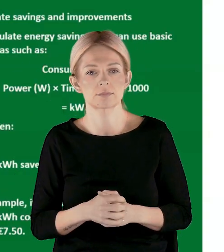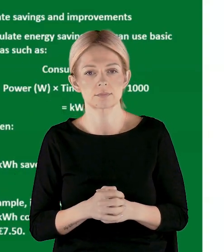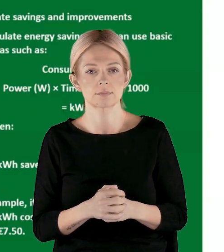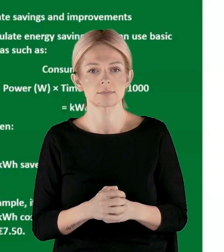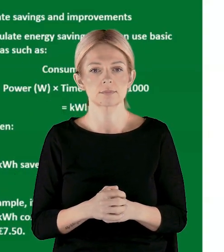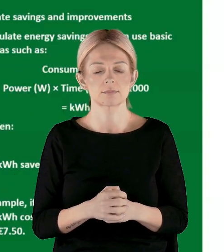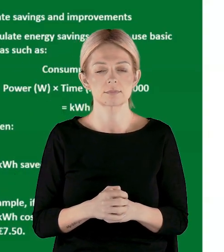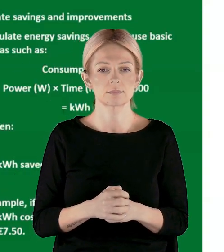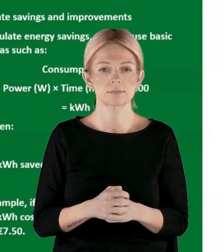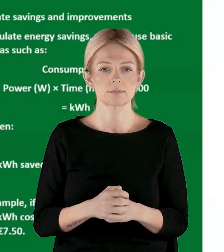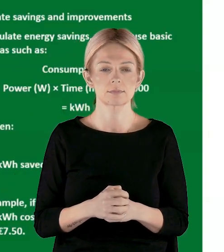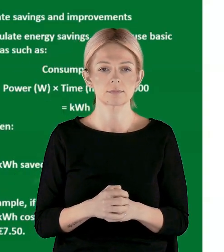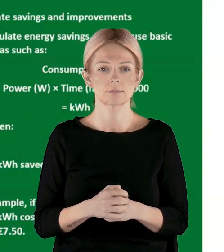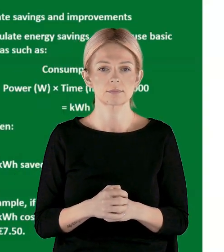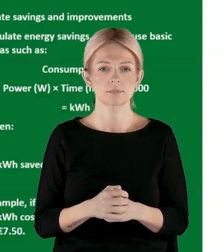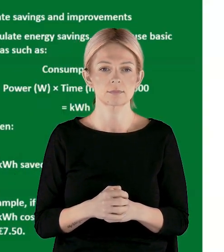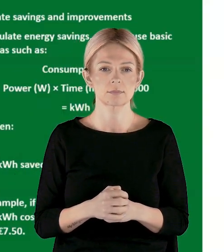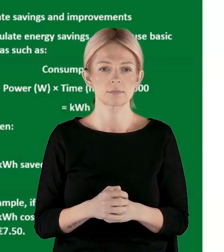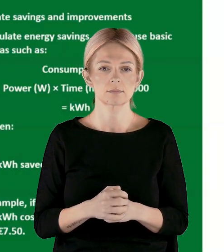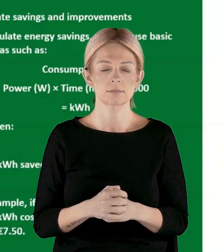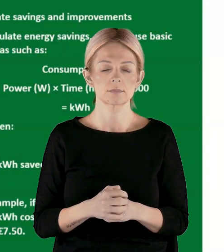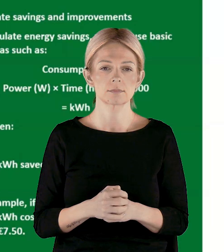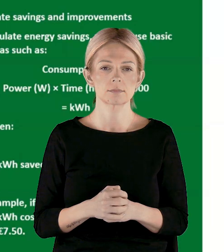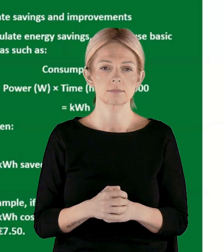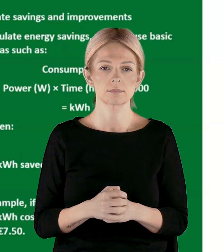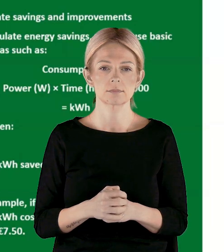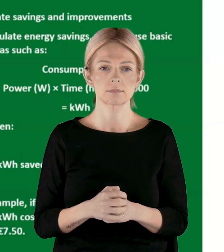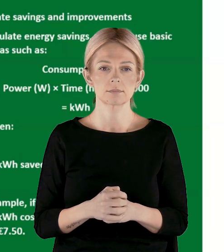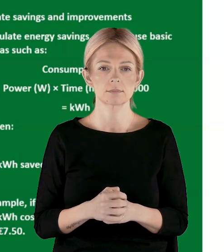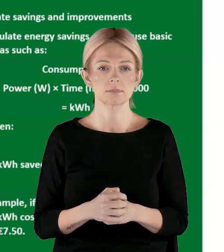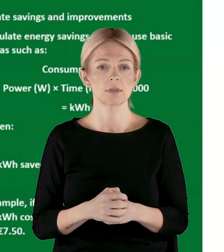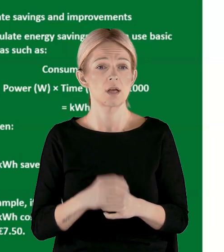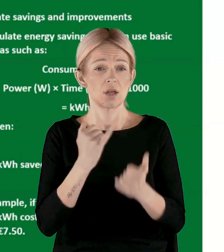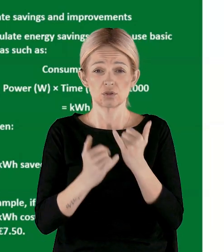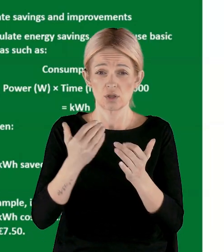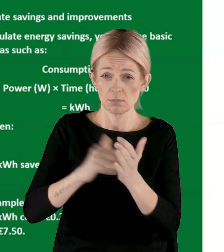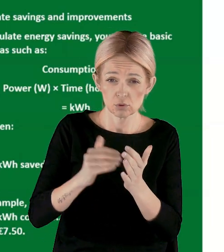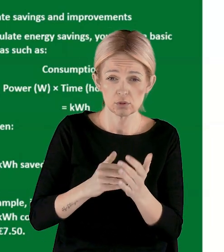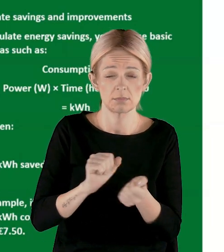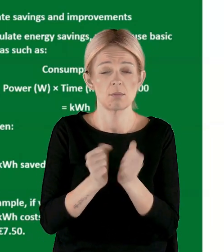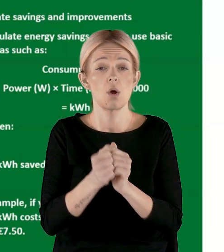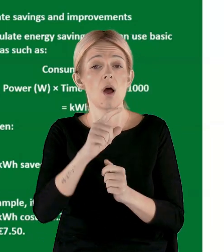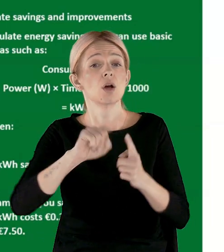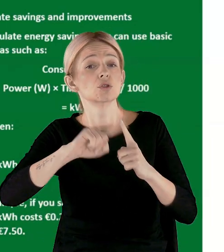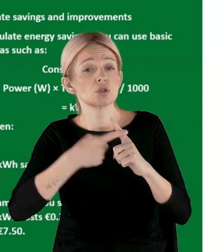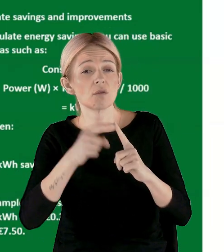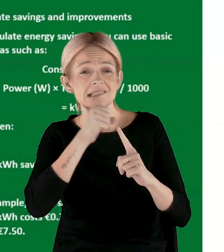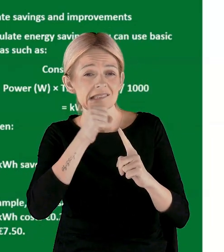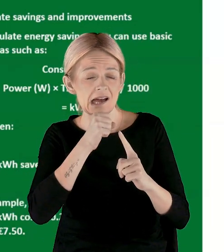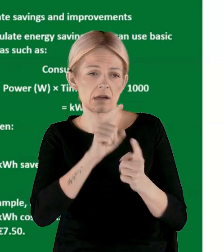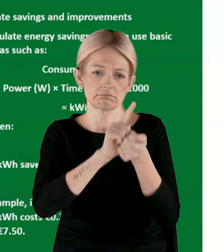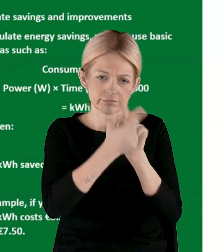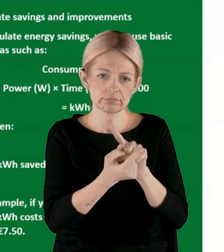ones of a good class power. Then step number 3 is to calculate how to